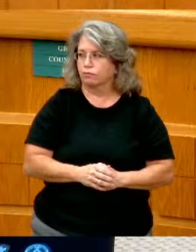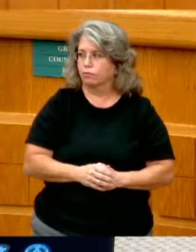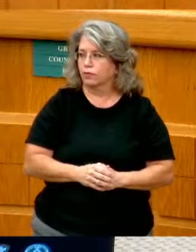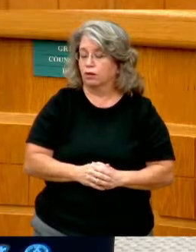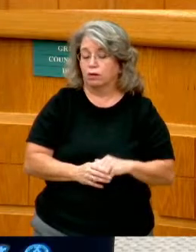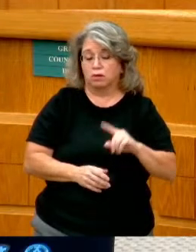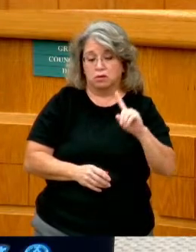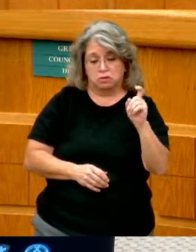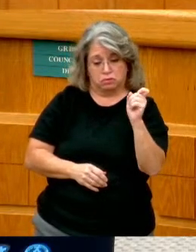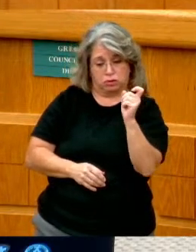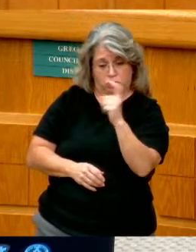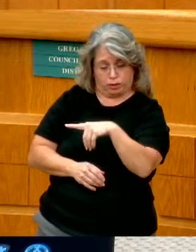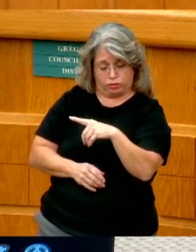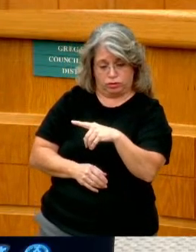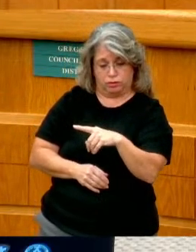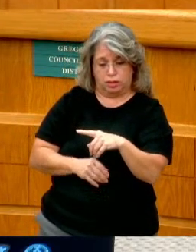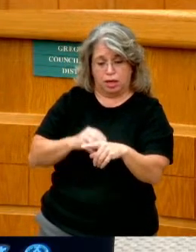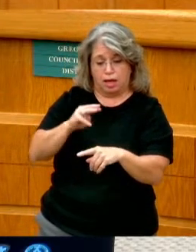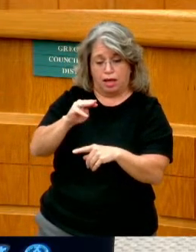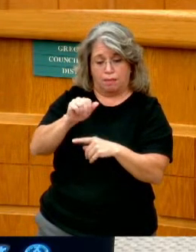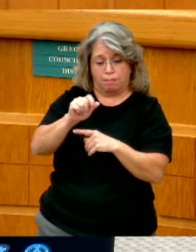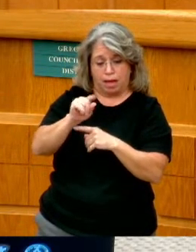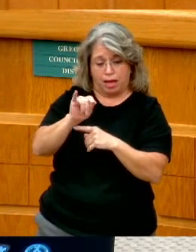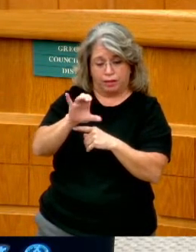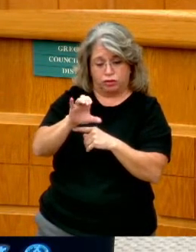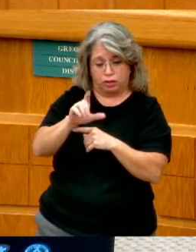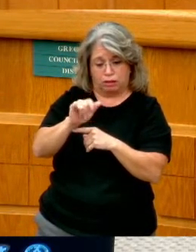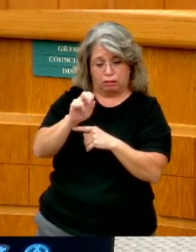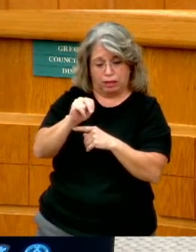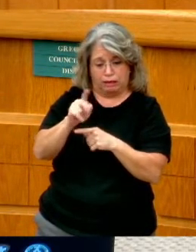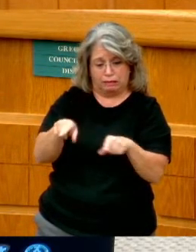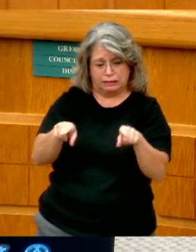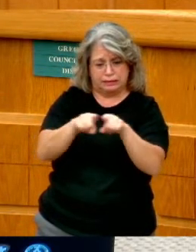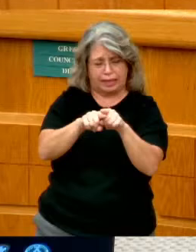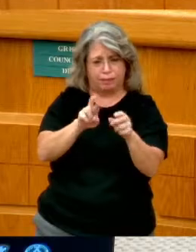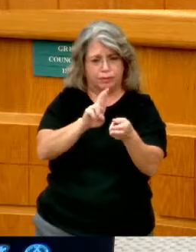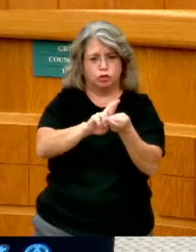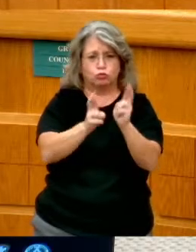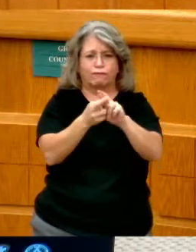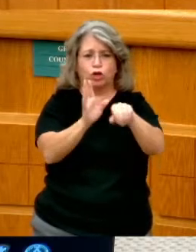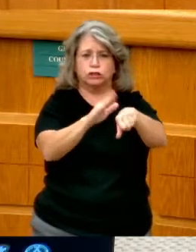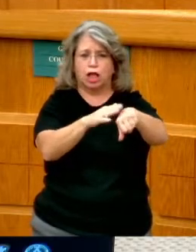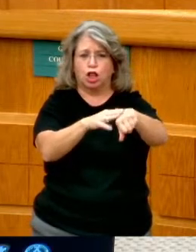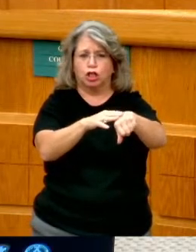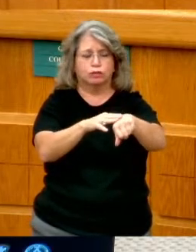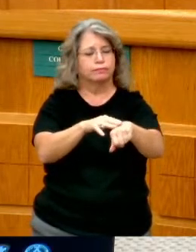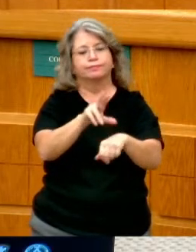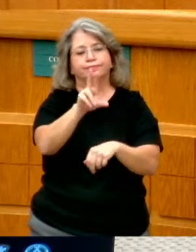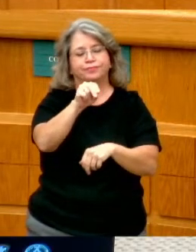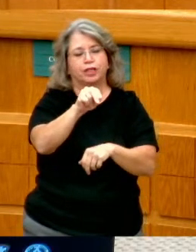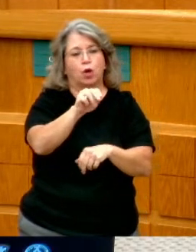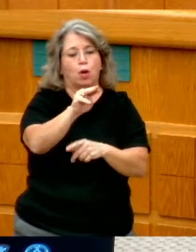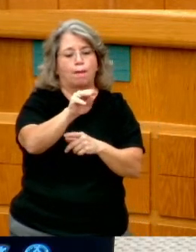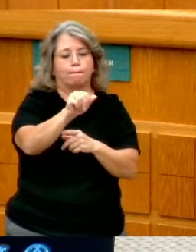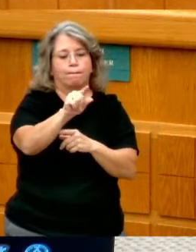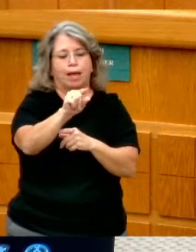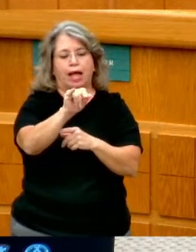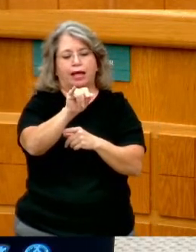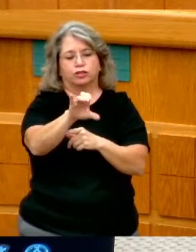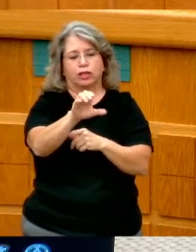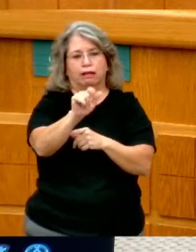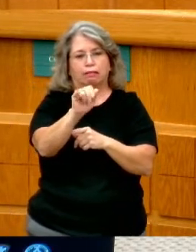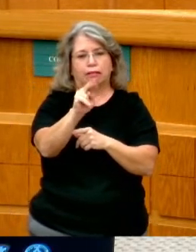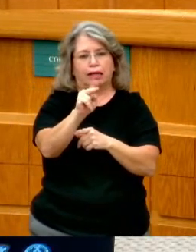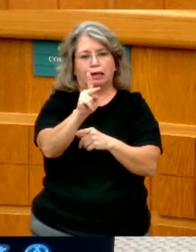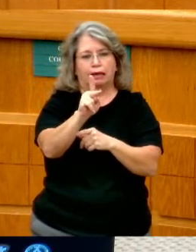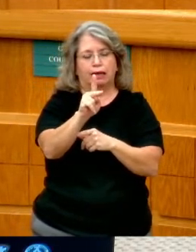Question, is a magic link the same as a reverse alert? No. The magic link is a text message, an SMS, if you